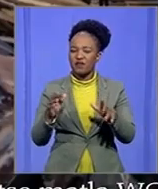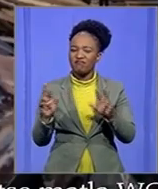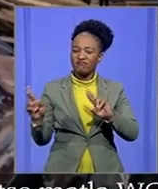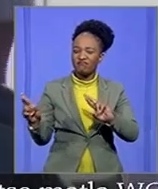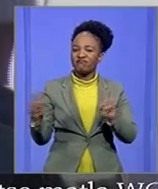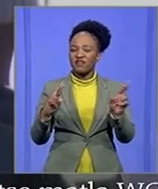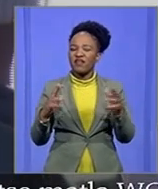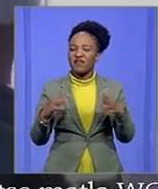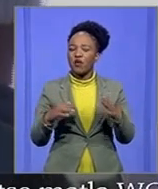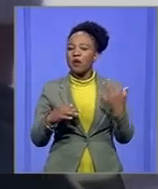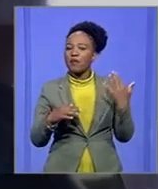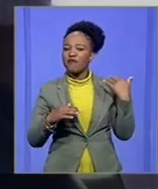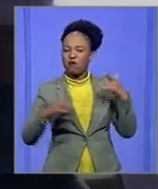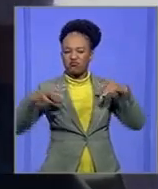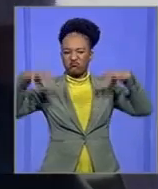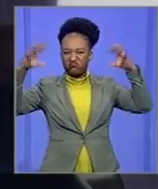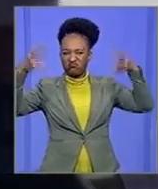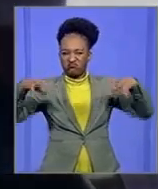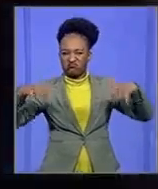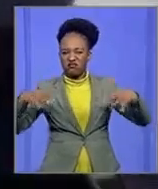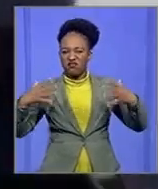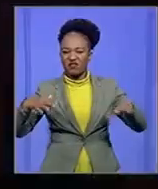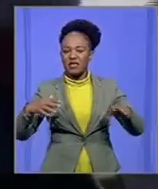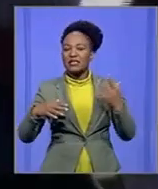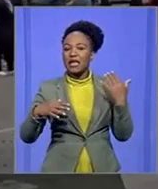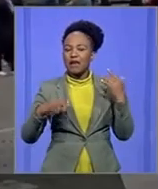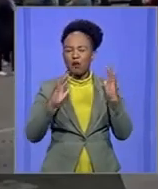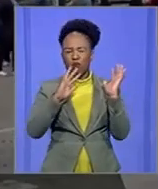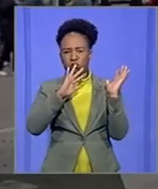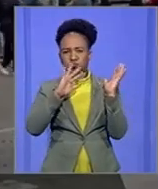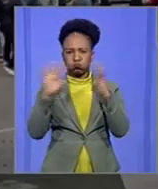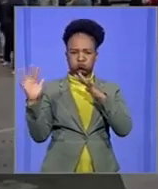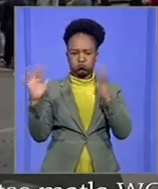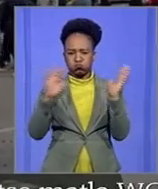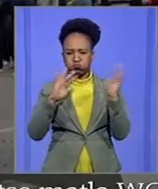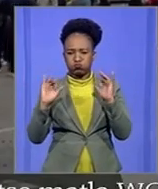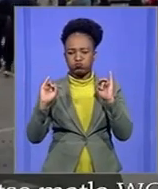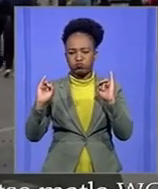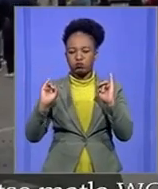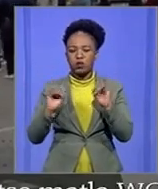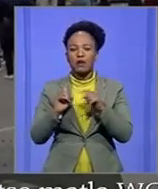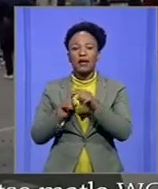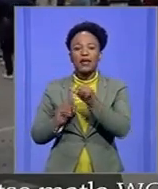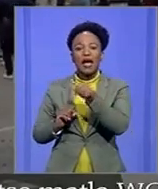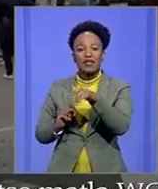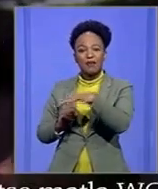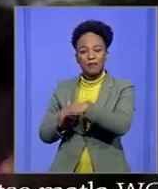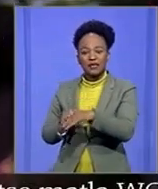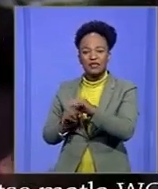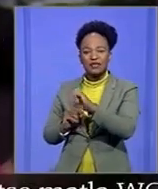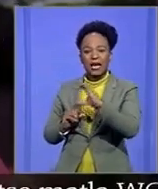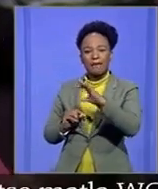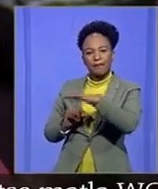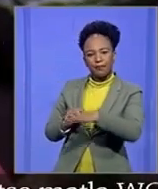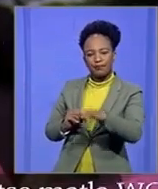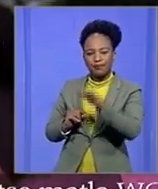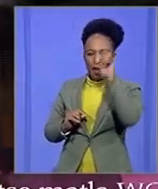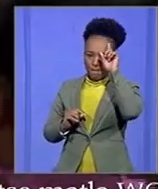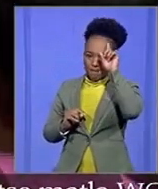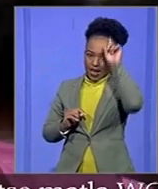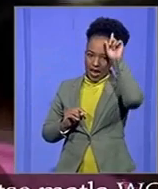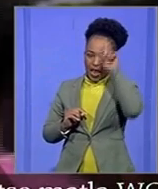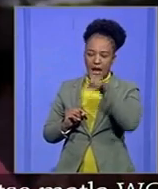tse neleng le meya e neng e foka ka matla. Athe haile ka Eastern Cape masepala wa Nelson Mandela Bay o re